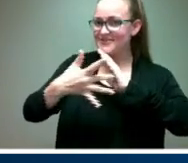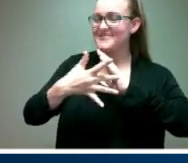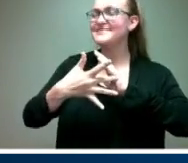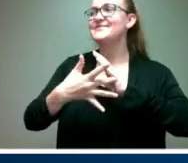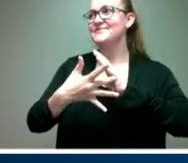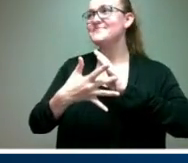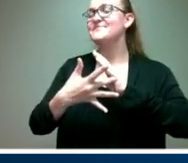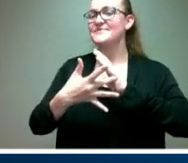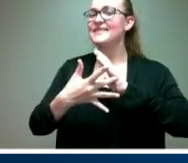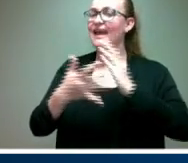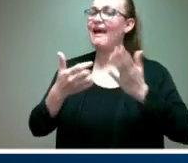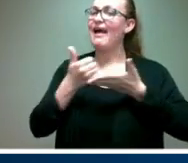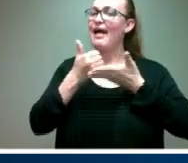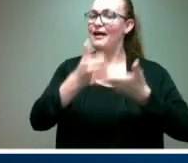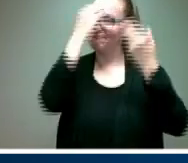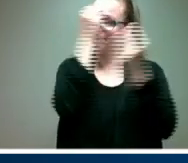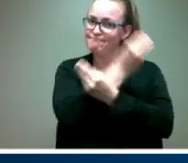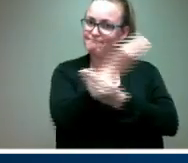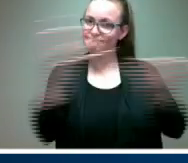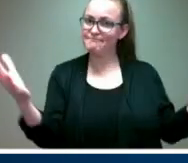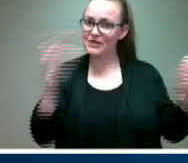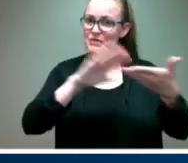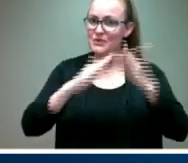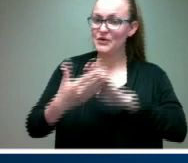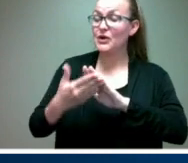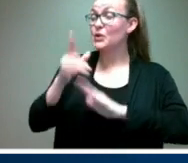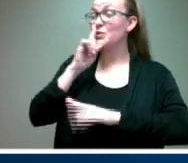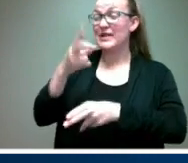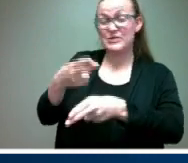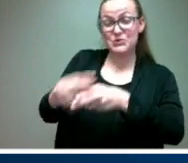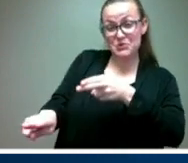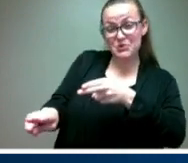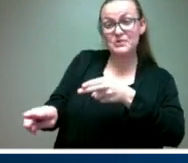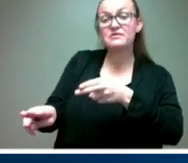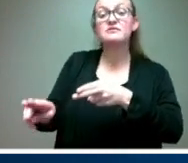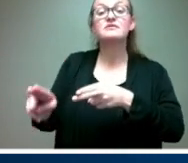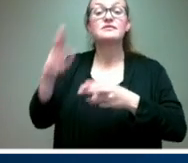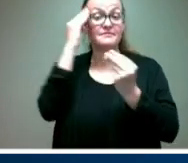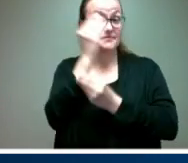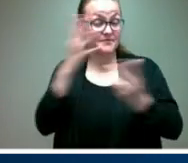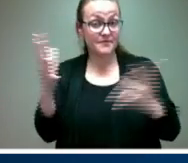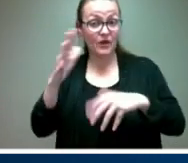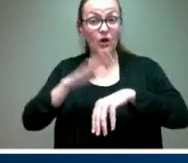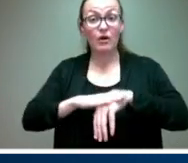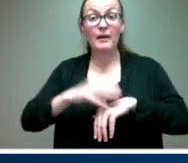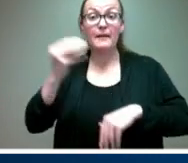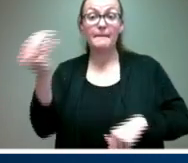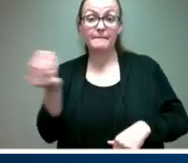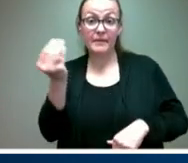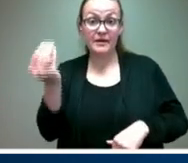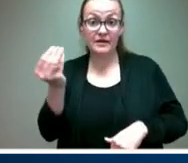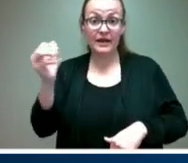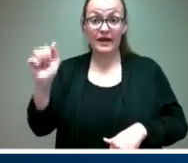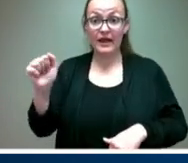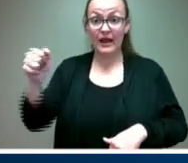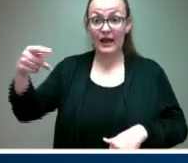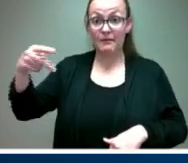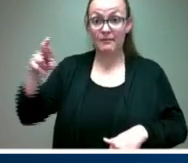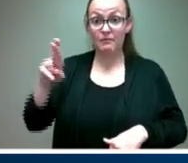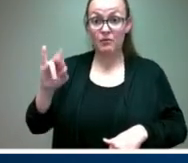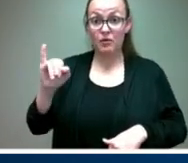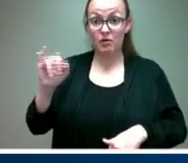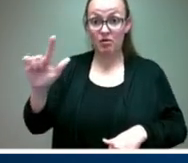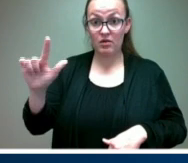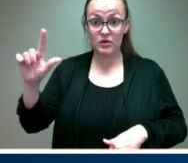community. So real quick housekeeping, on Monday, April 20th, council is back in session and we'll conduct